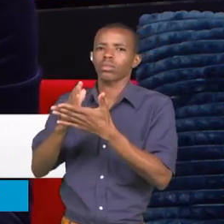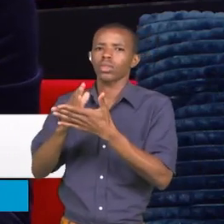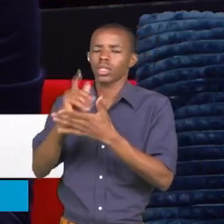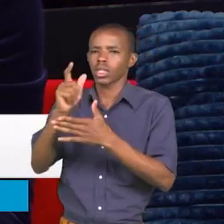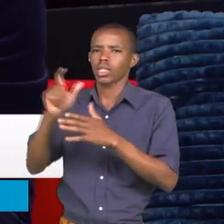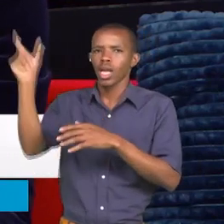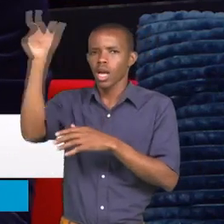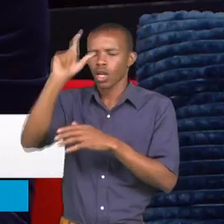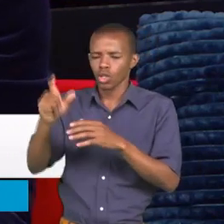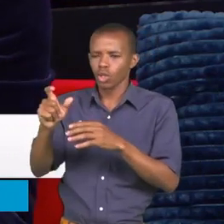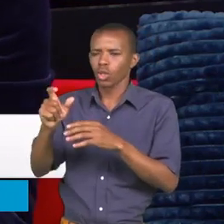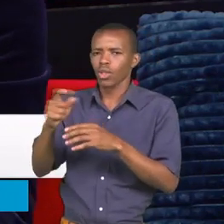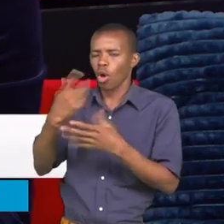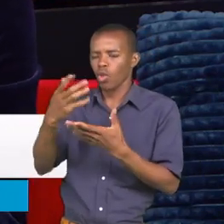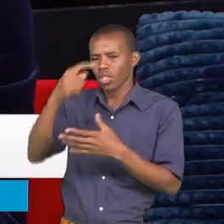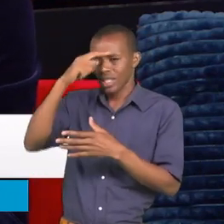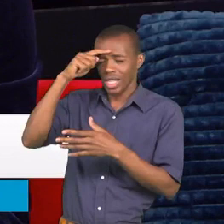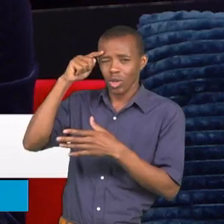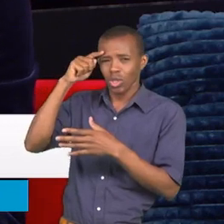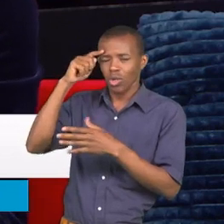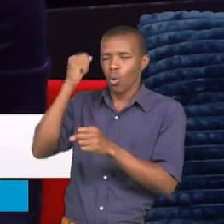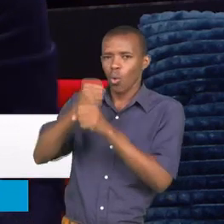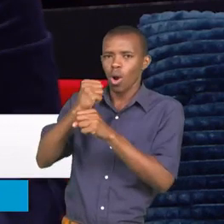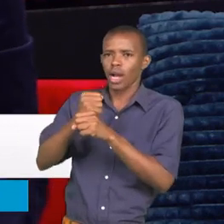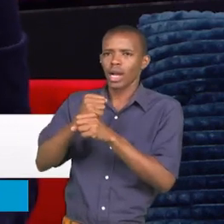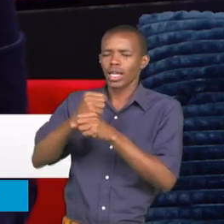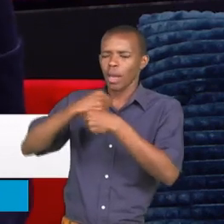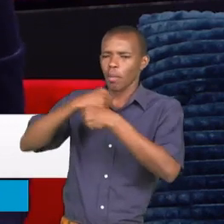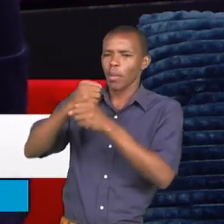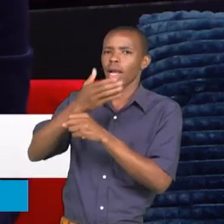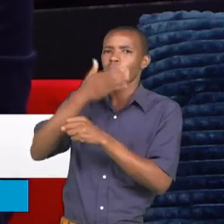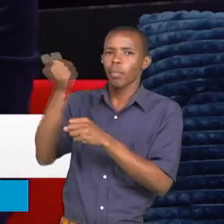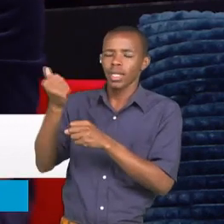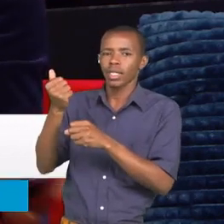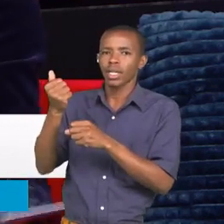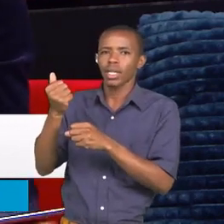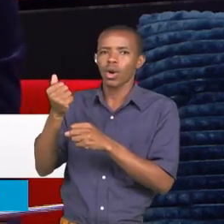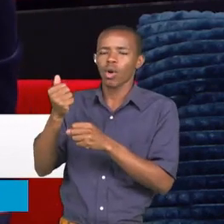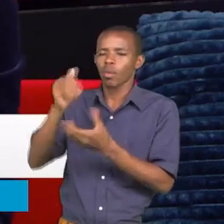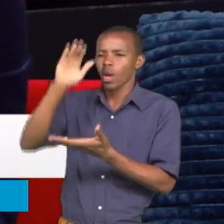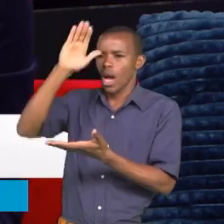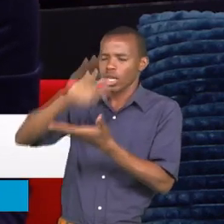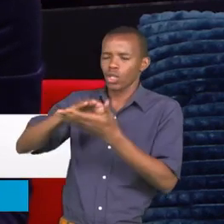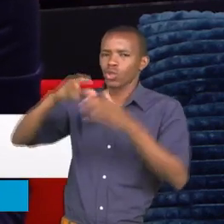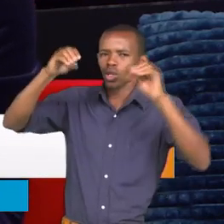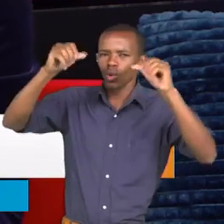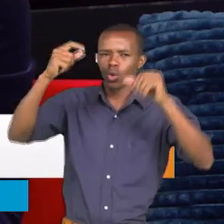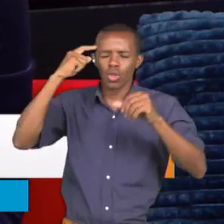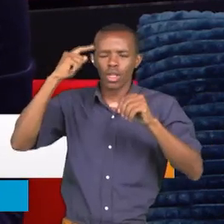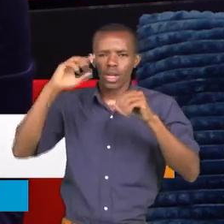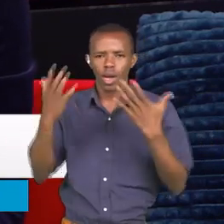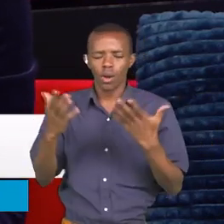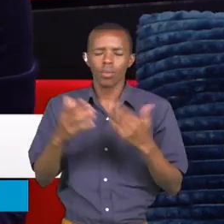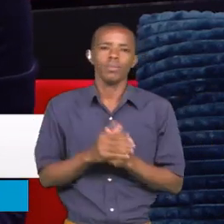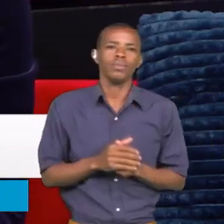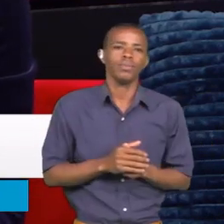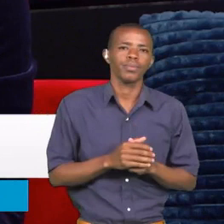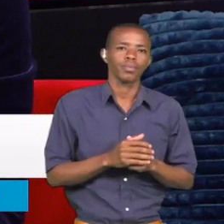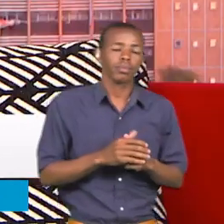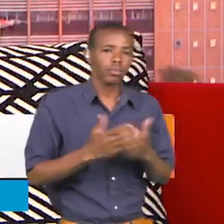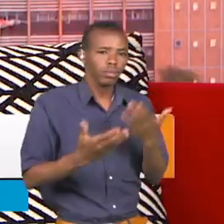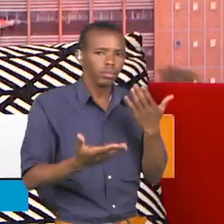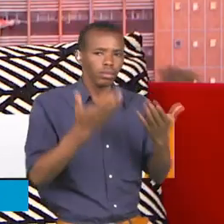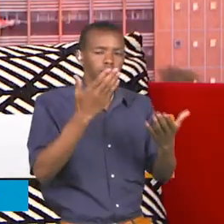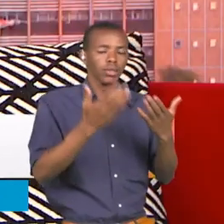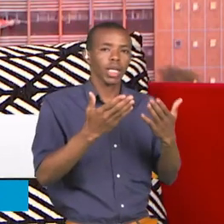the original work. I want to kind of tamper with it a little bit and then make it better, or maybe even reduce the quality. What do you think about this? Now, maybe in order